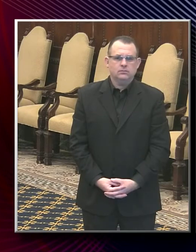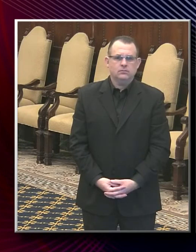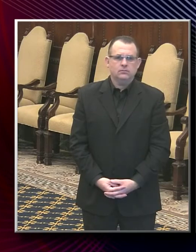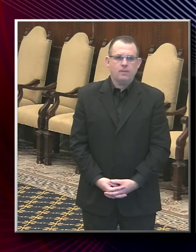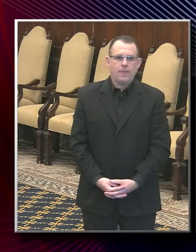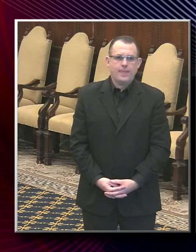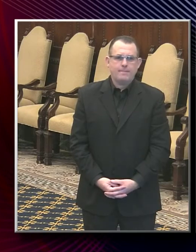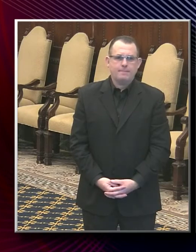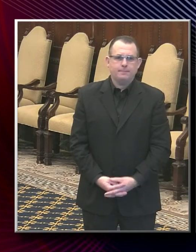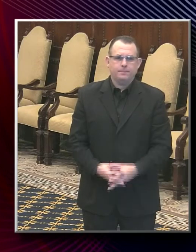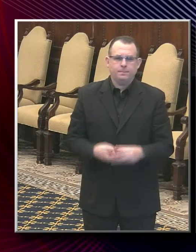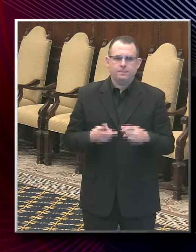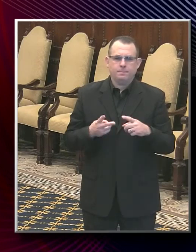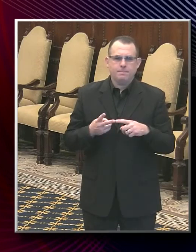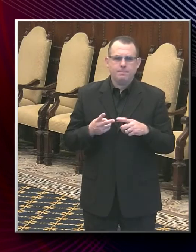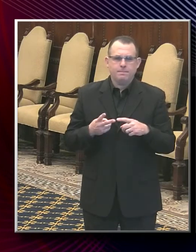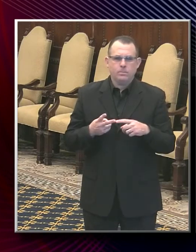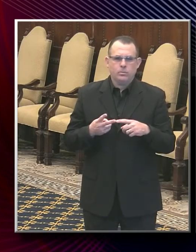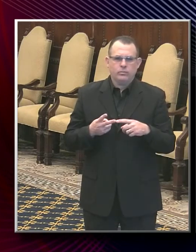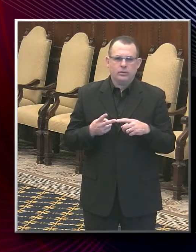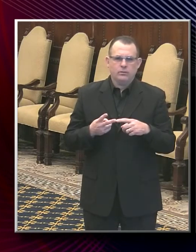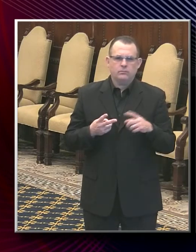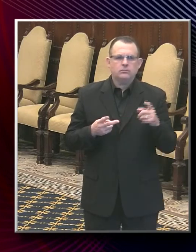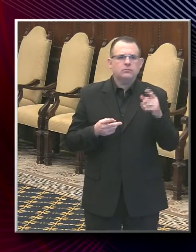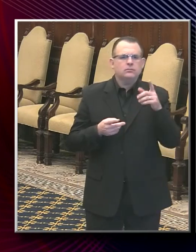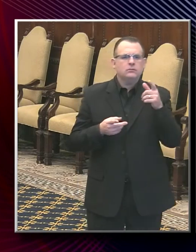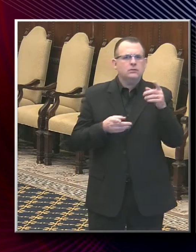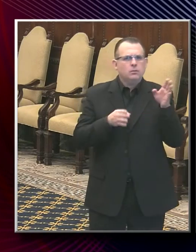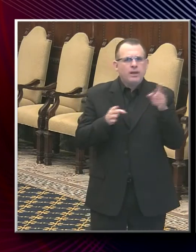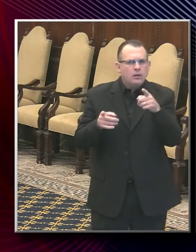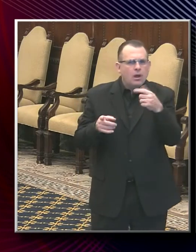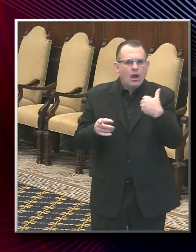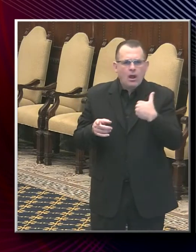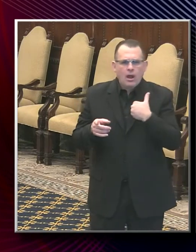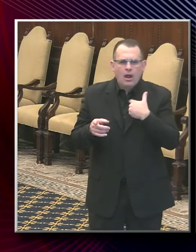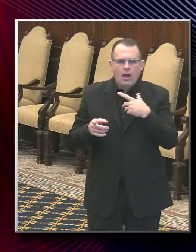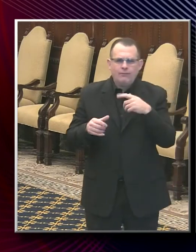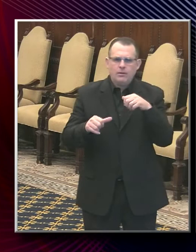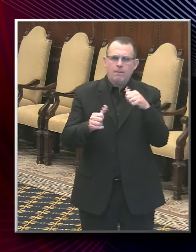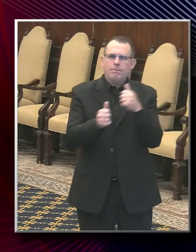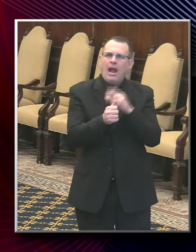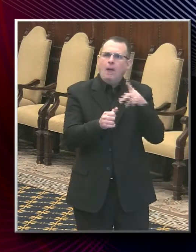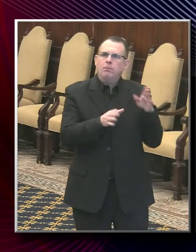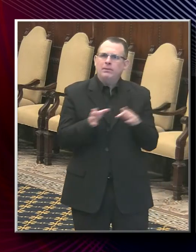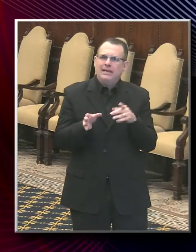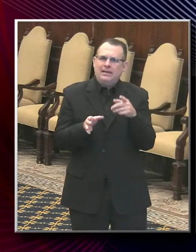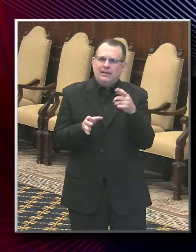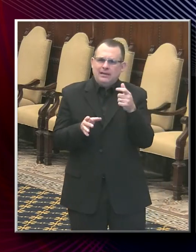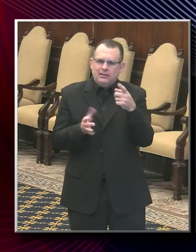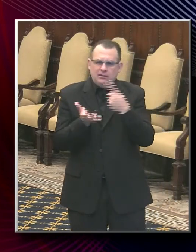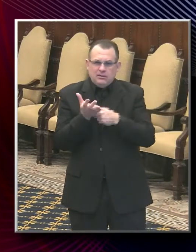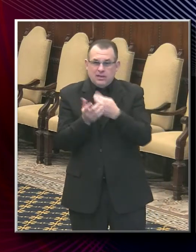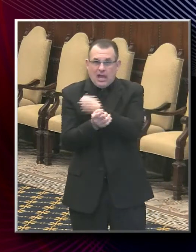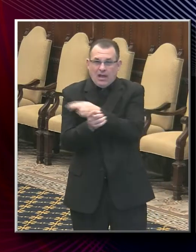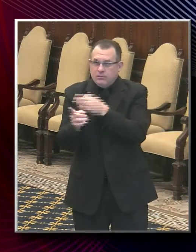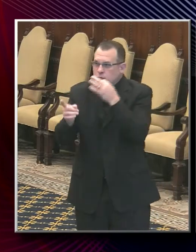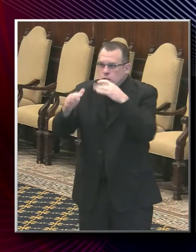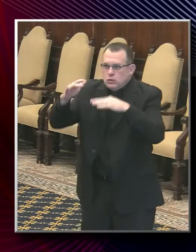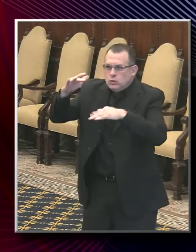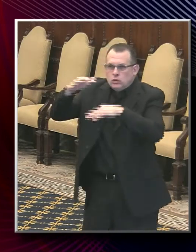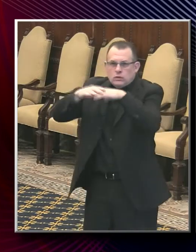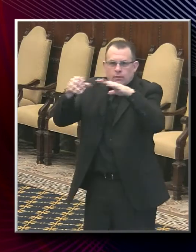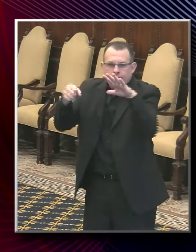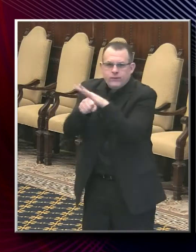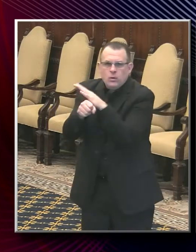hospitales. And what are the plans that you have in contingency now that hospitals are getting filled? Are you planning on having